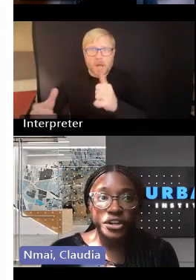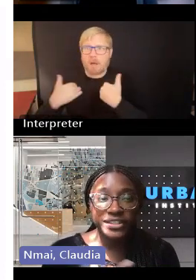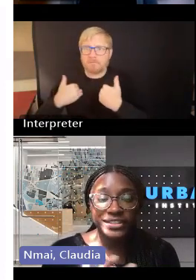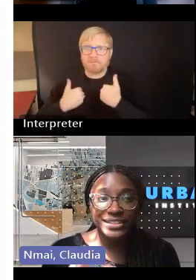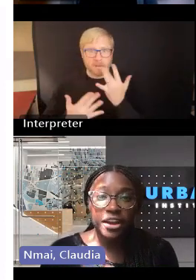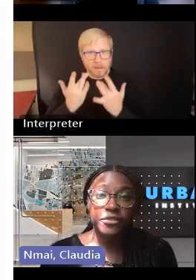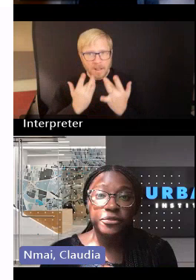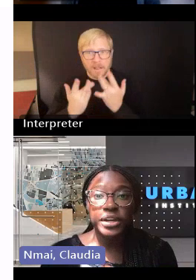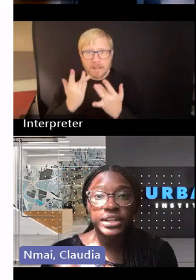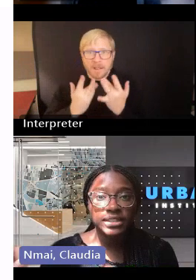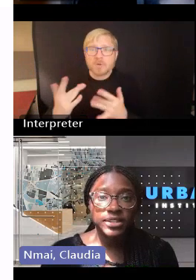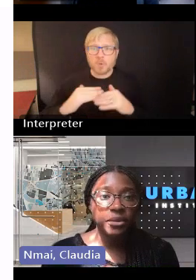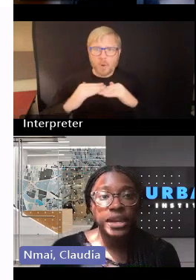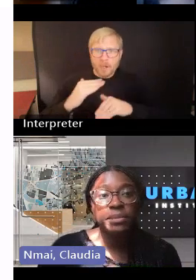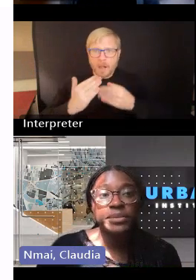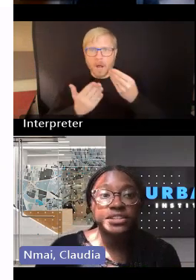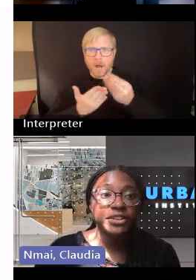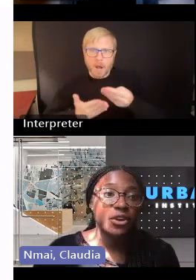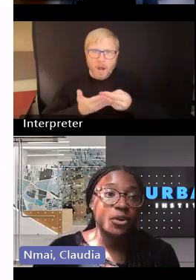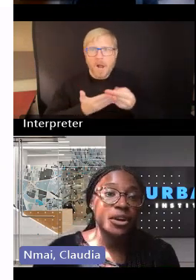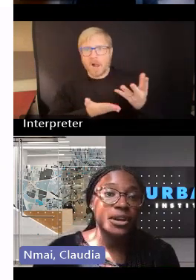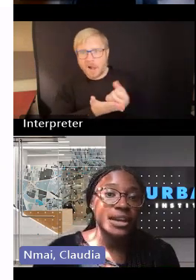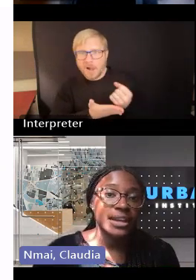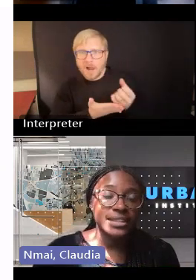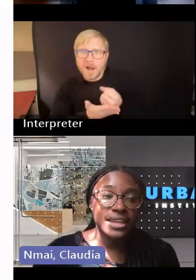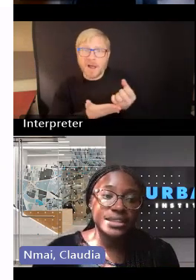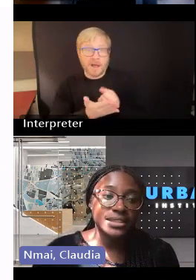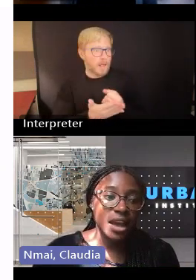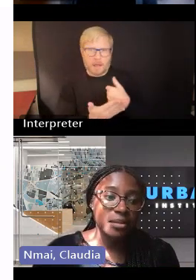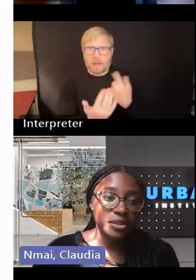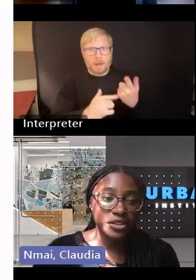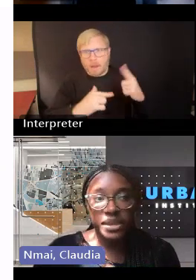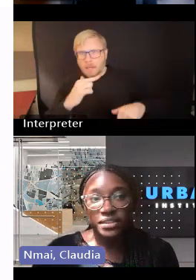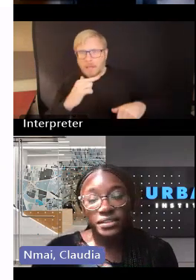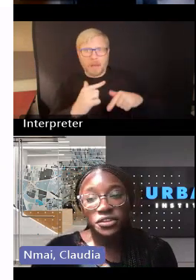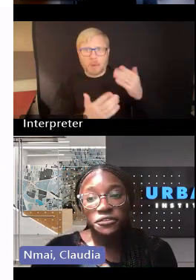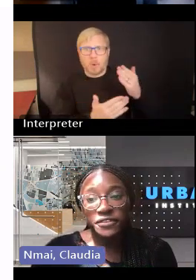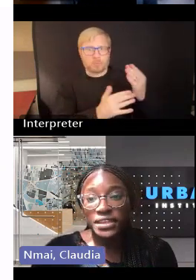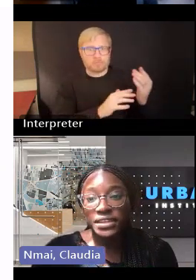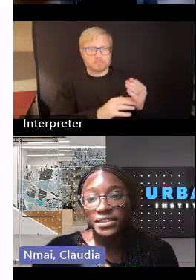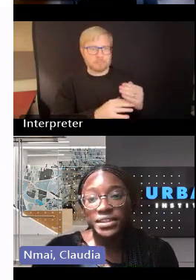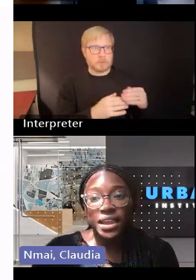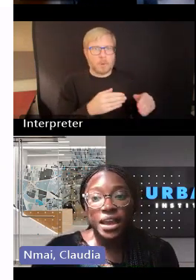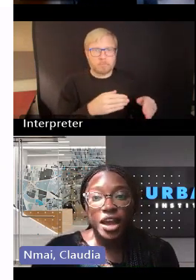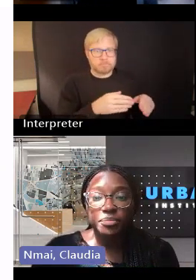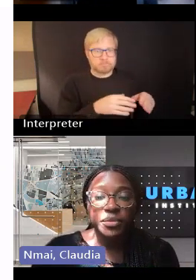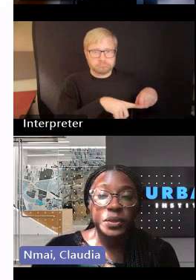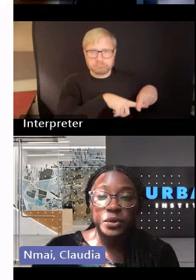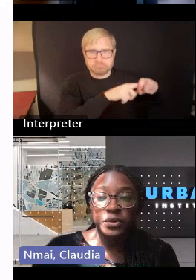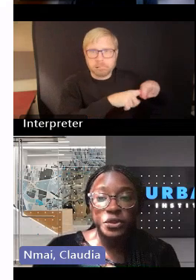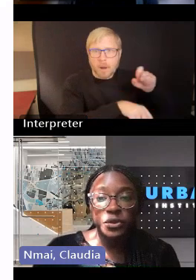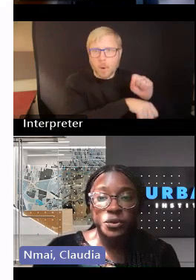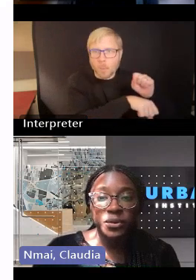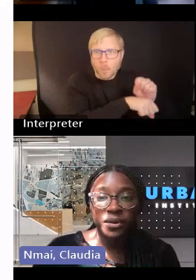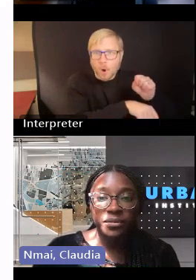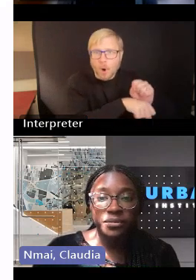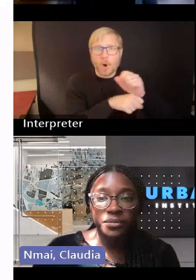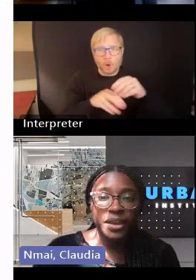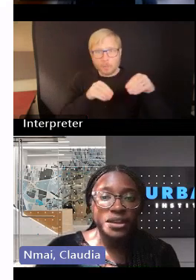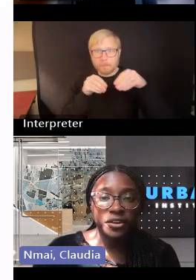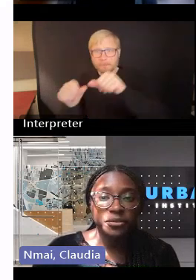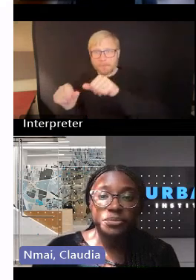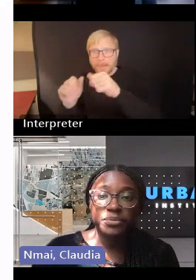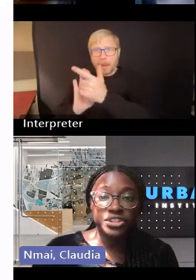can't afford to take off of work to be showing up to different court dates or to pay the legal fees. Those